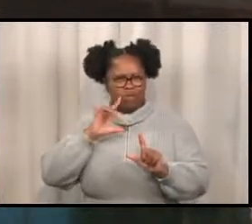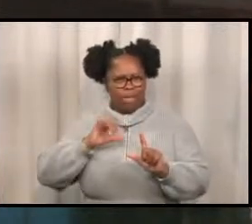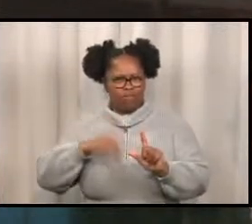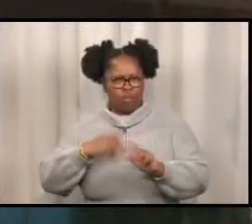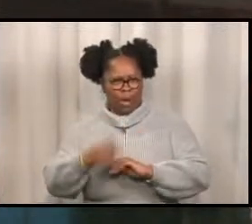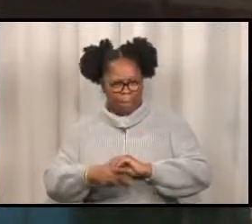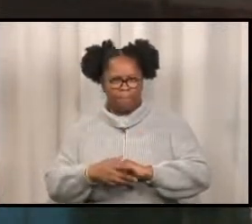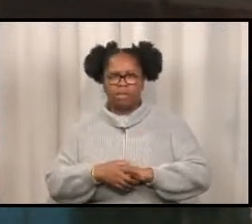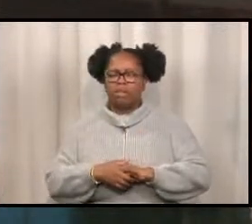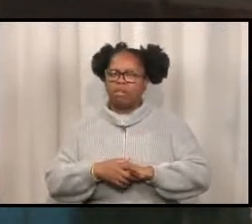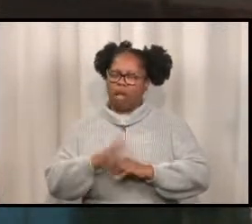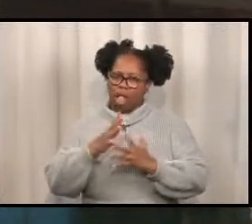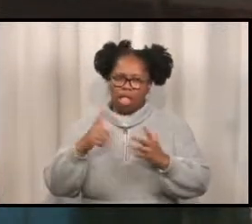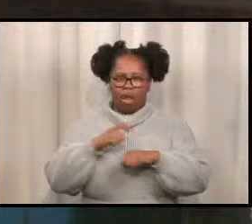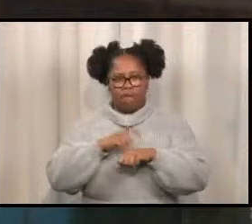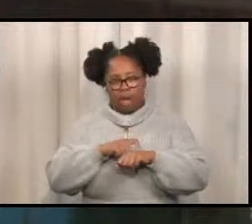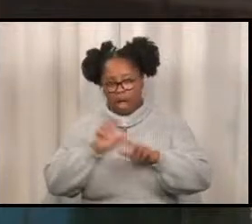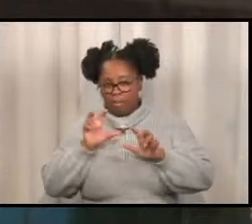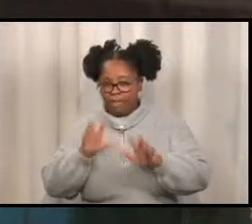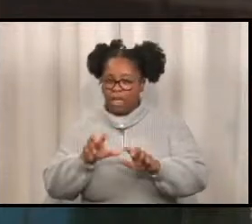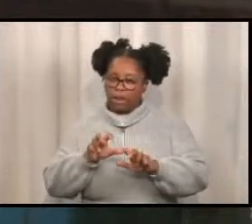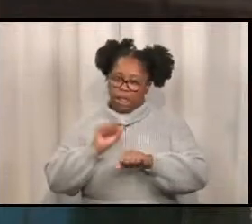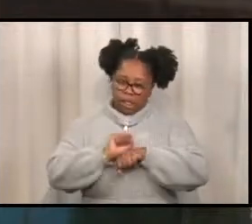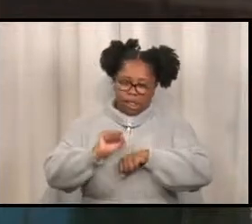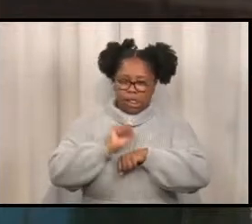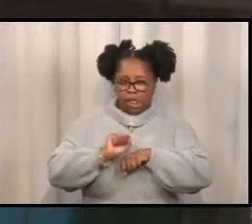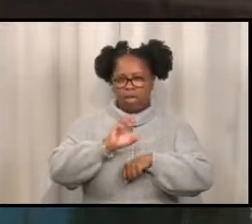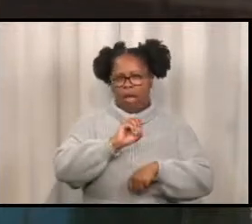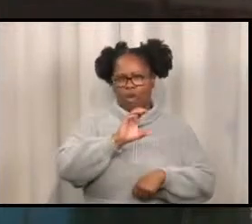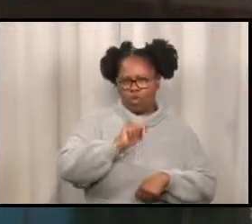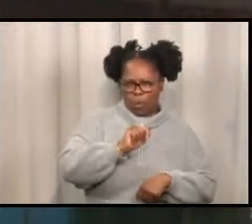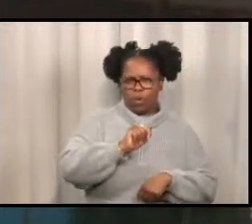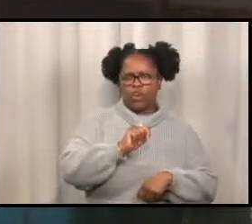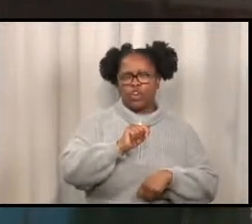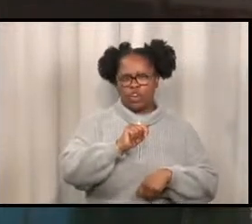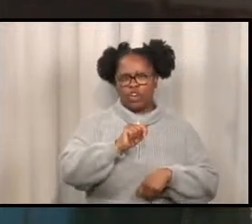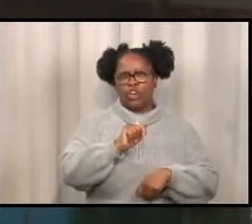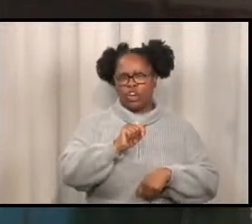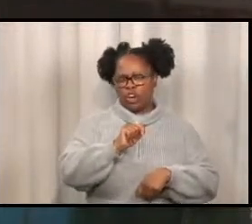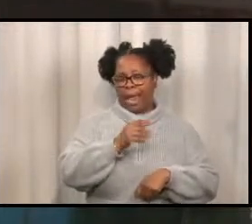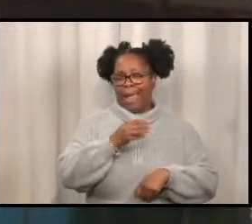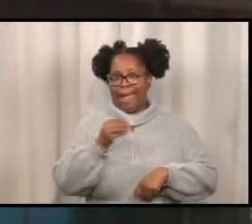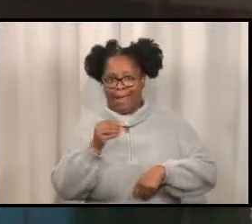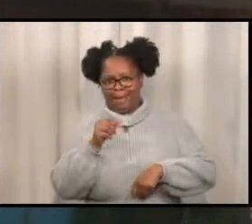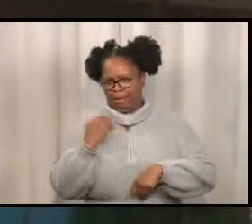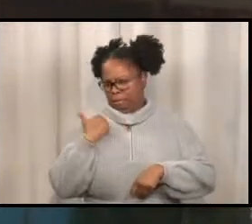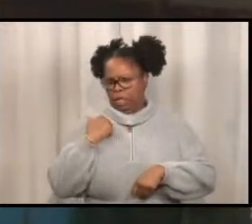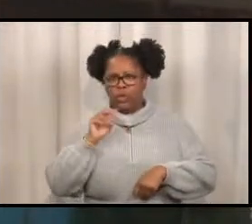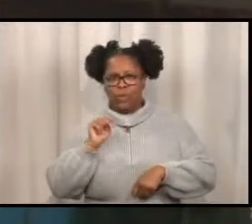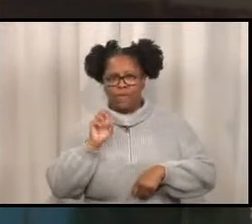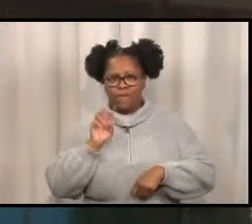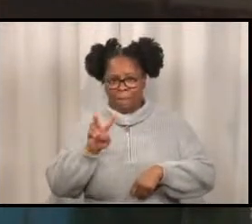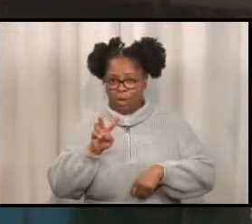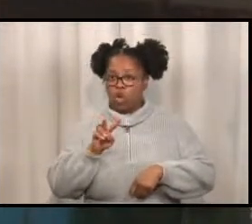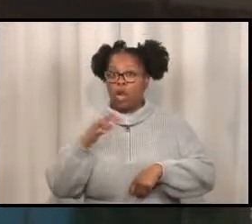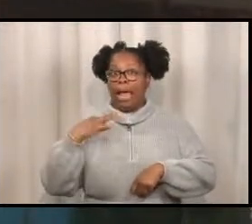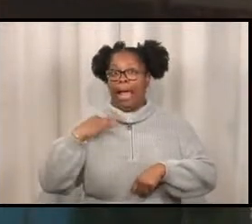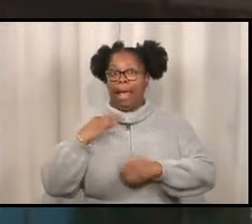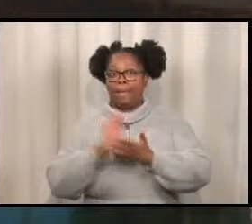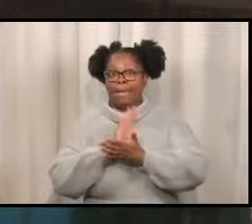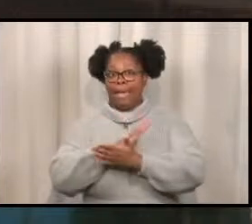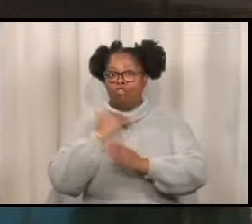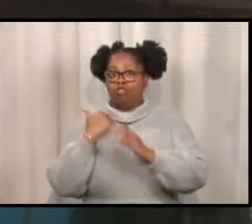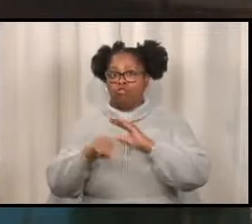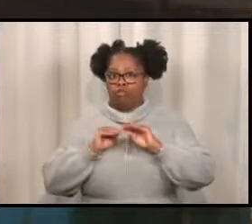we really dedicated a lot of time in October and November in getting the application out there, conducting